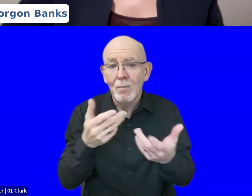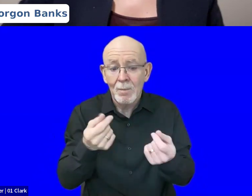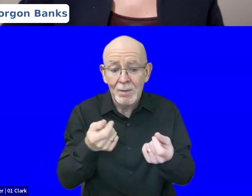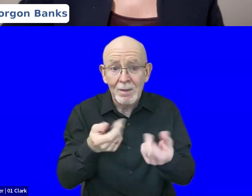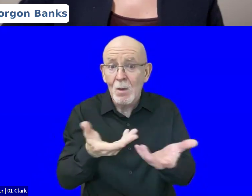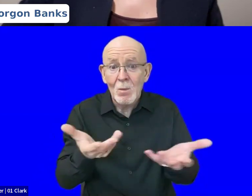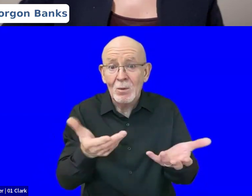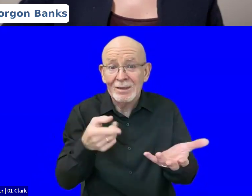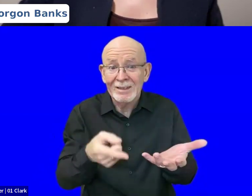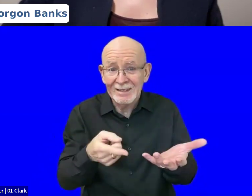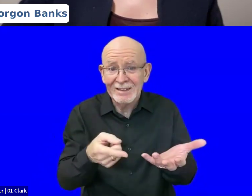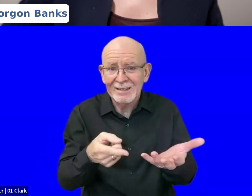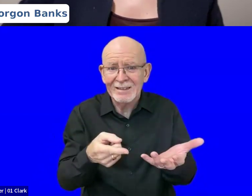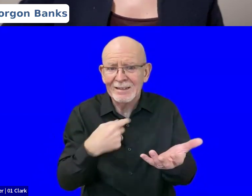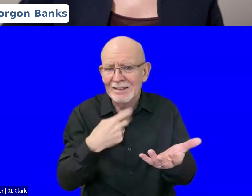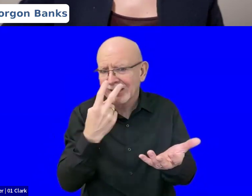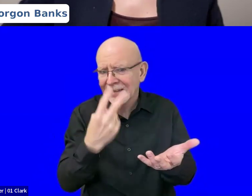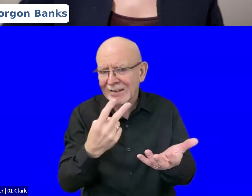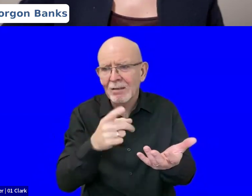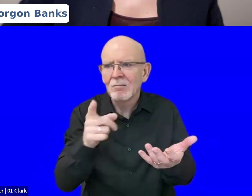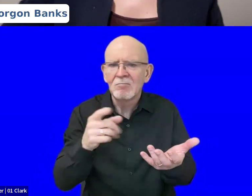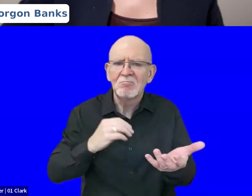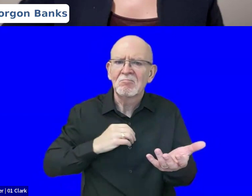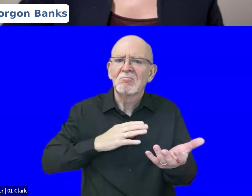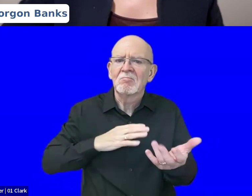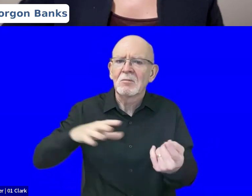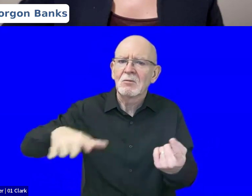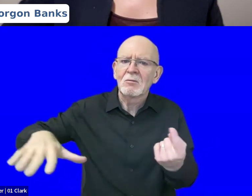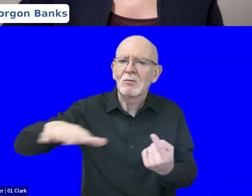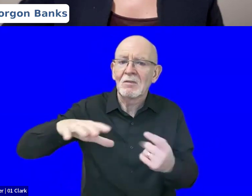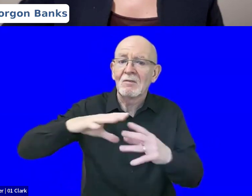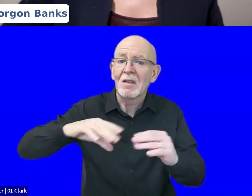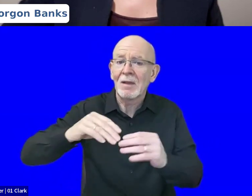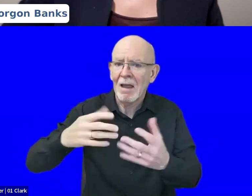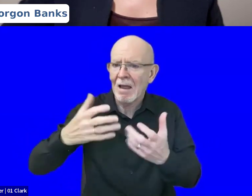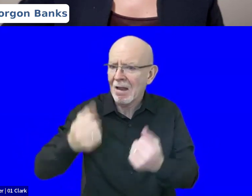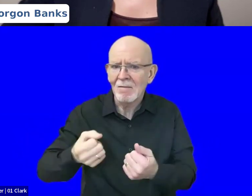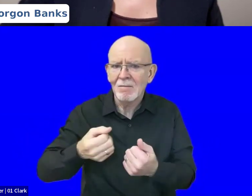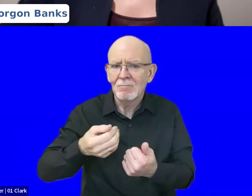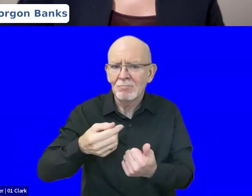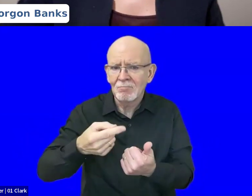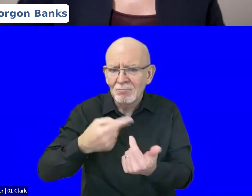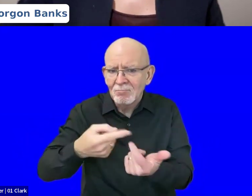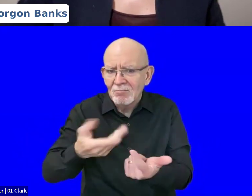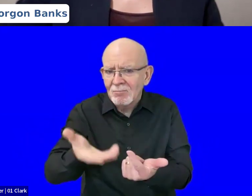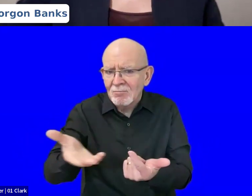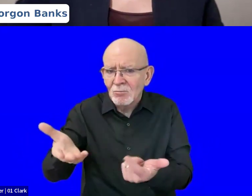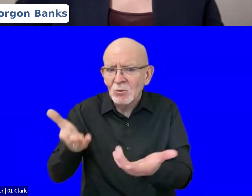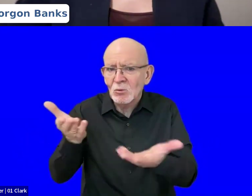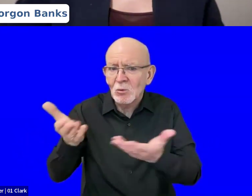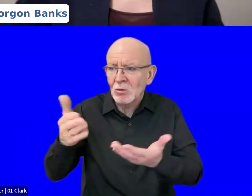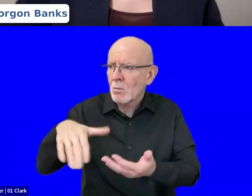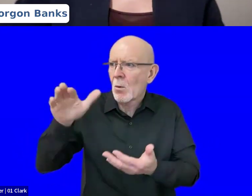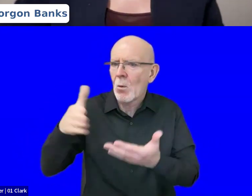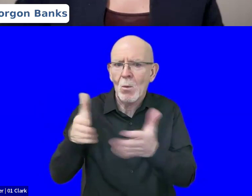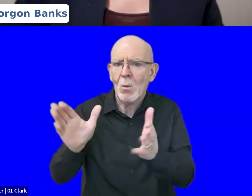available to them, they have more knowledge about what's out there, and so they have the ability to spend more money. So we